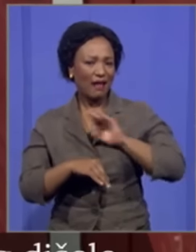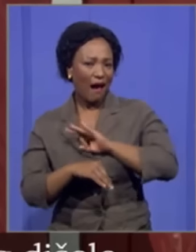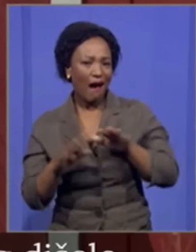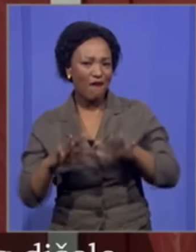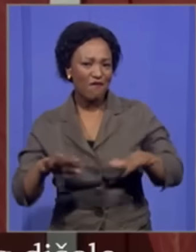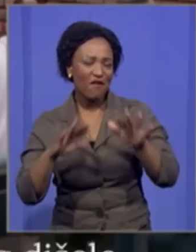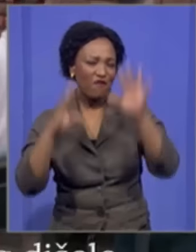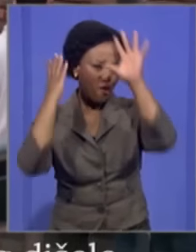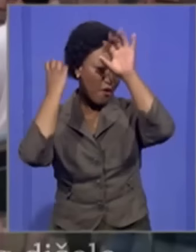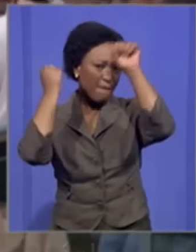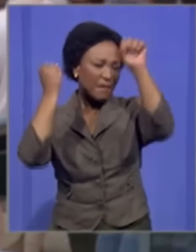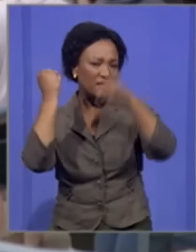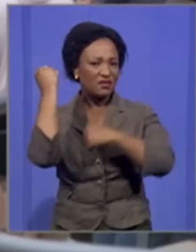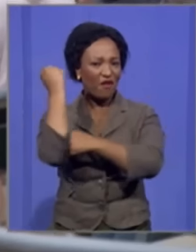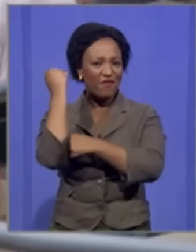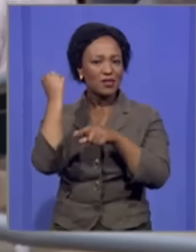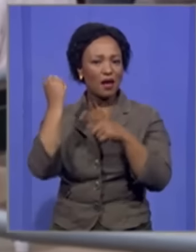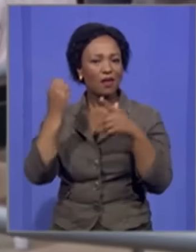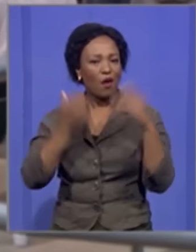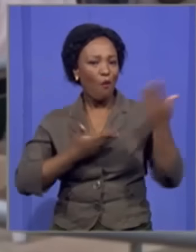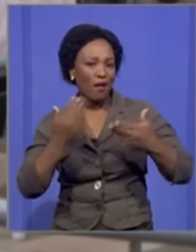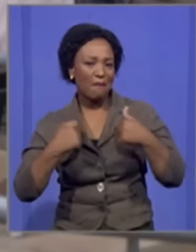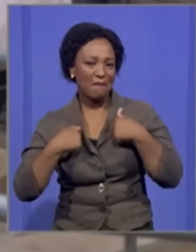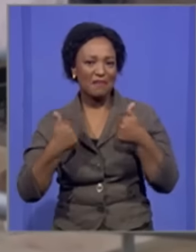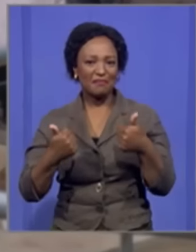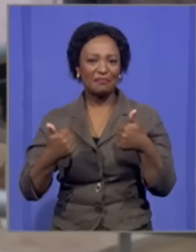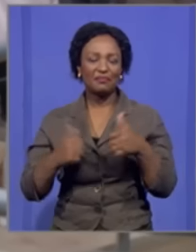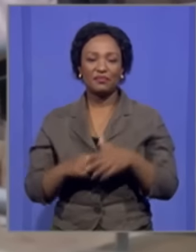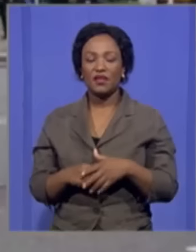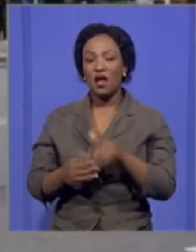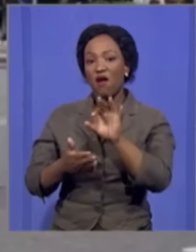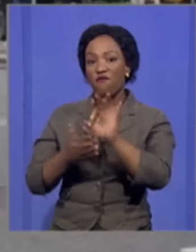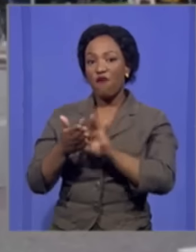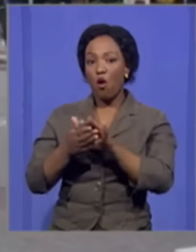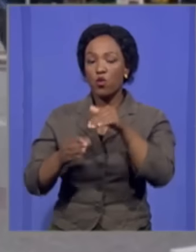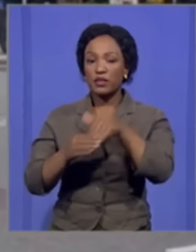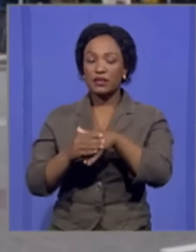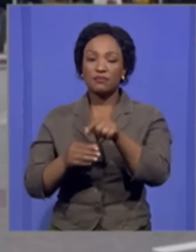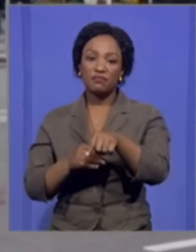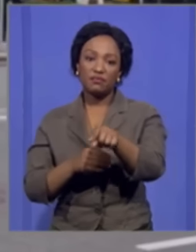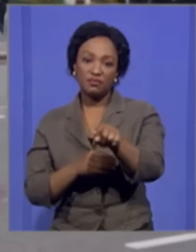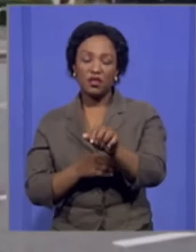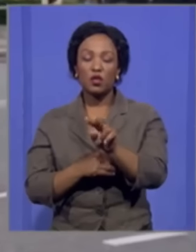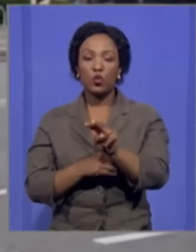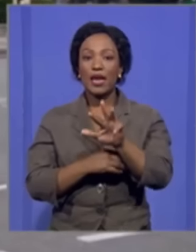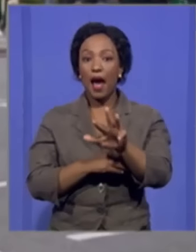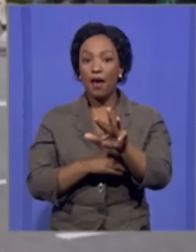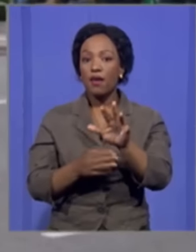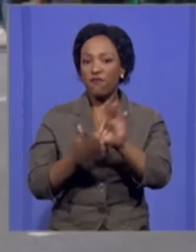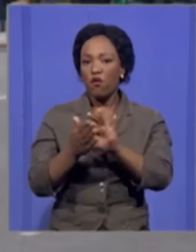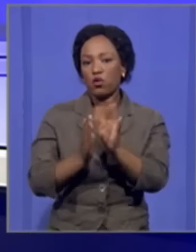it feel a bit like home. Dikgetho di rulagantšwe go swarwa ka la 29 Mopitlo.